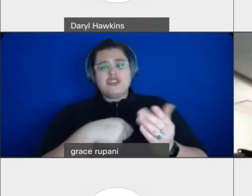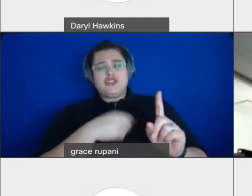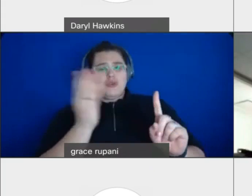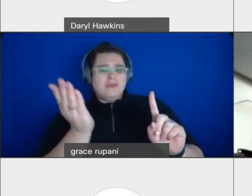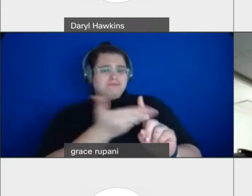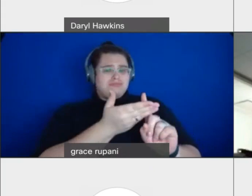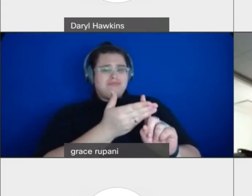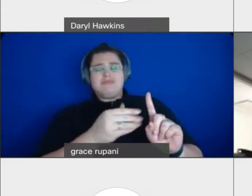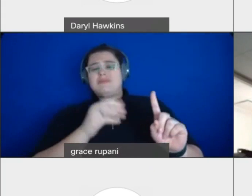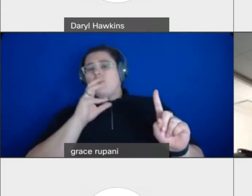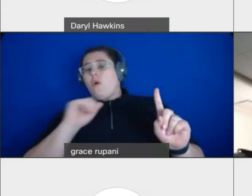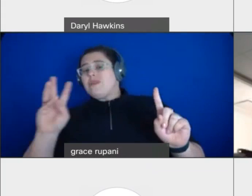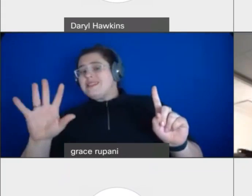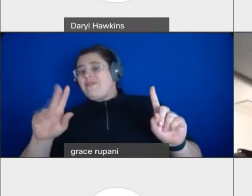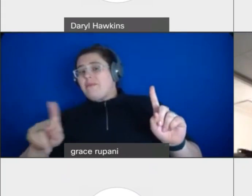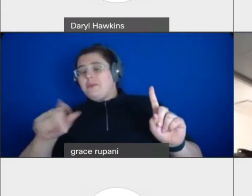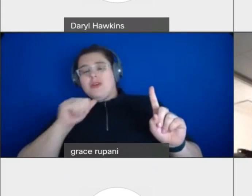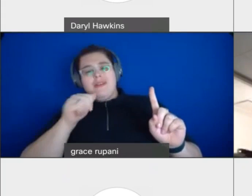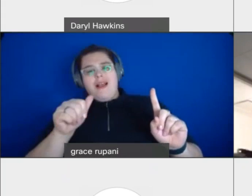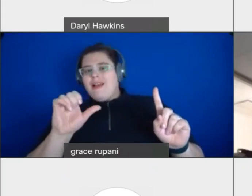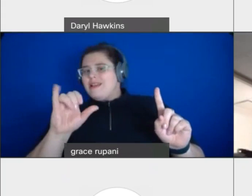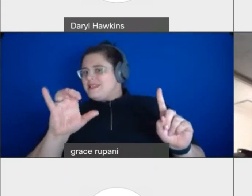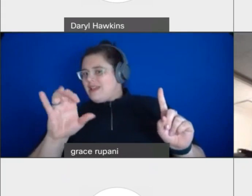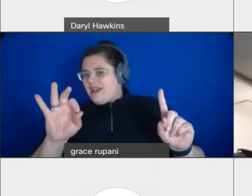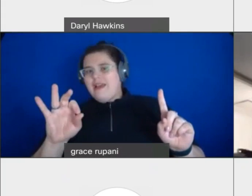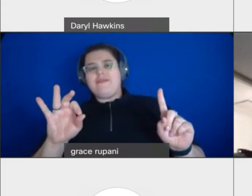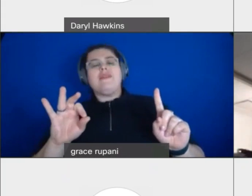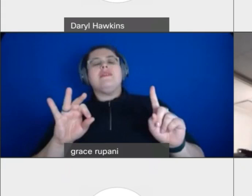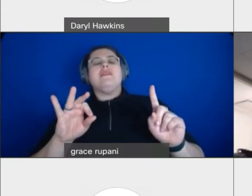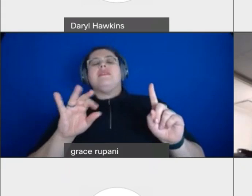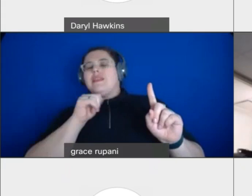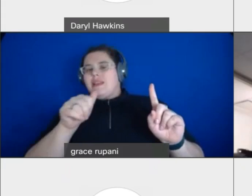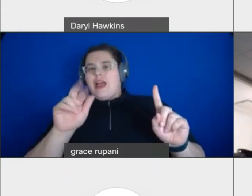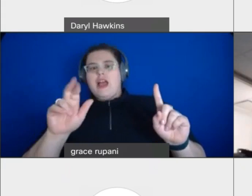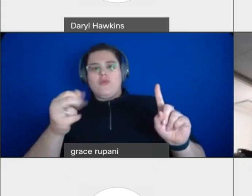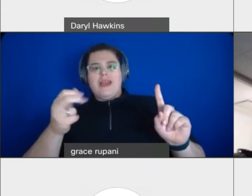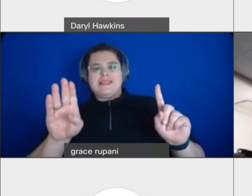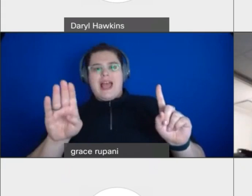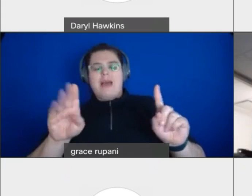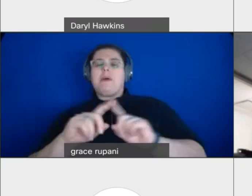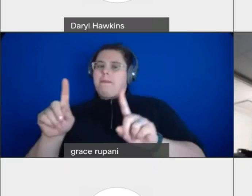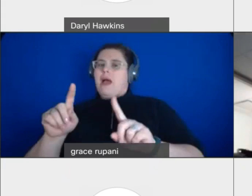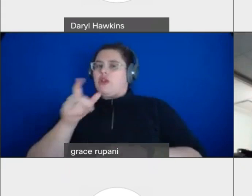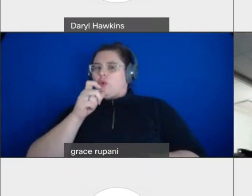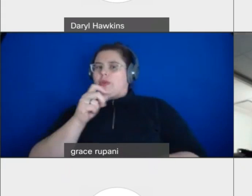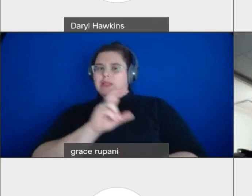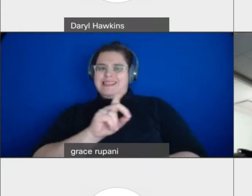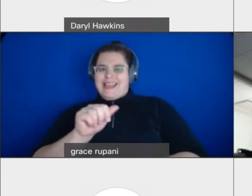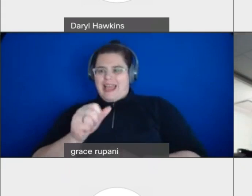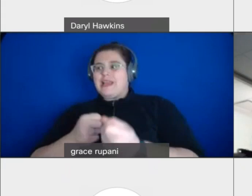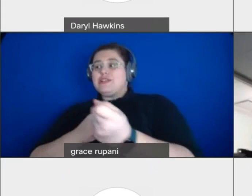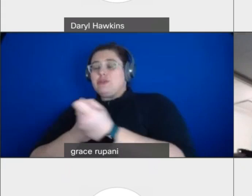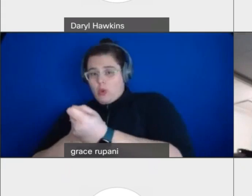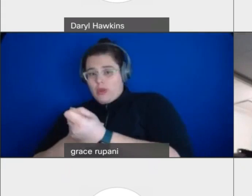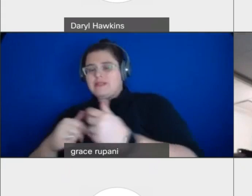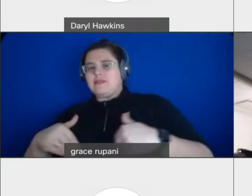under 65, not in ICFs, not in ResHabs, up the priority list for